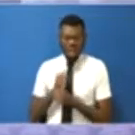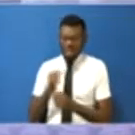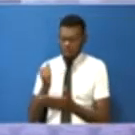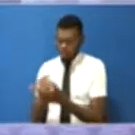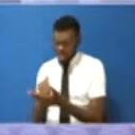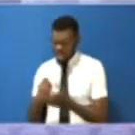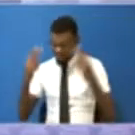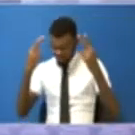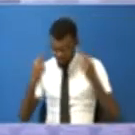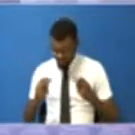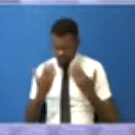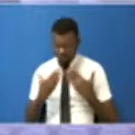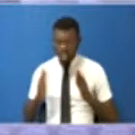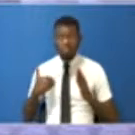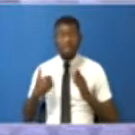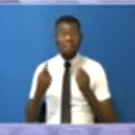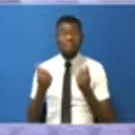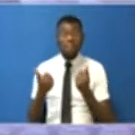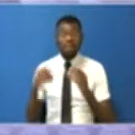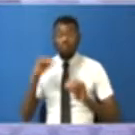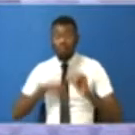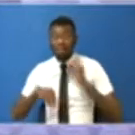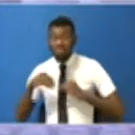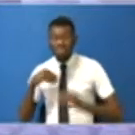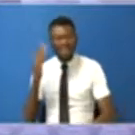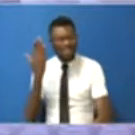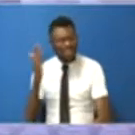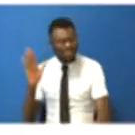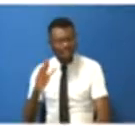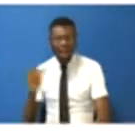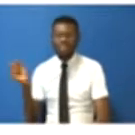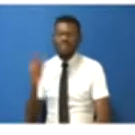taken a shilling that does not belong to me apart from my salary